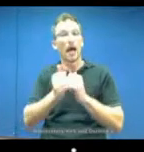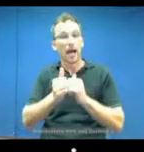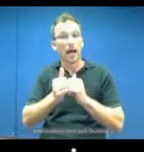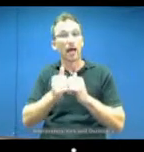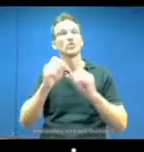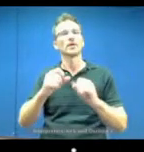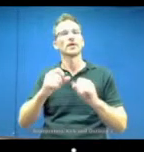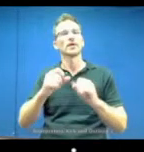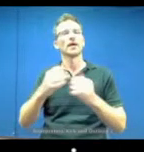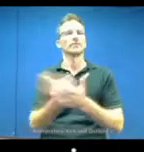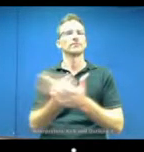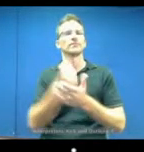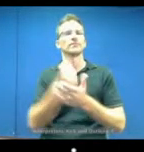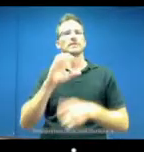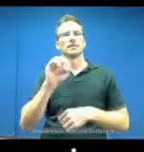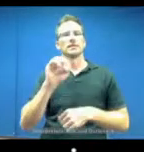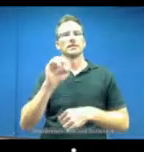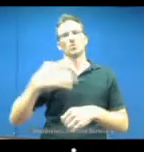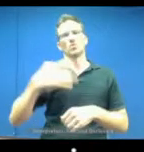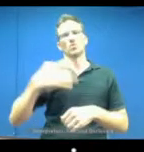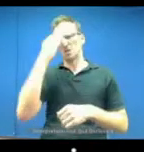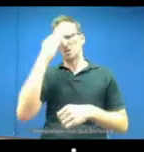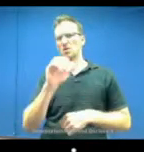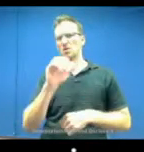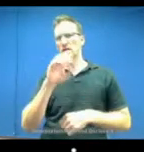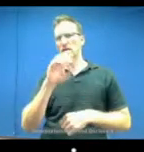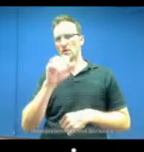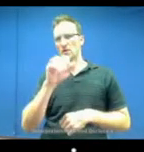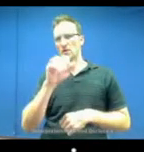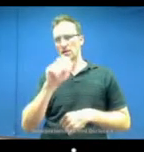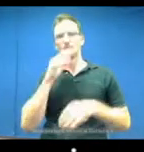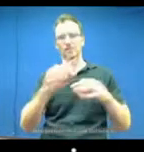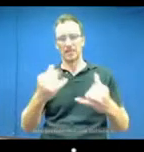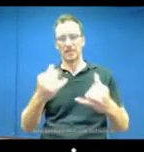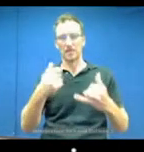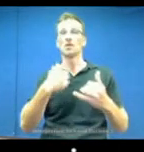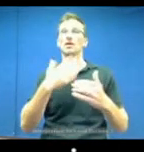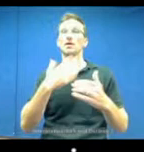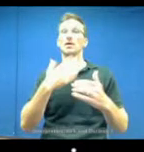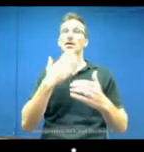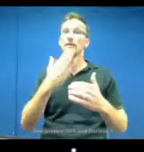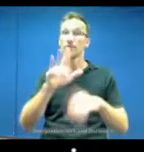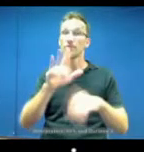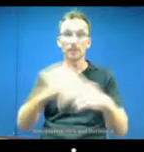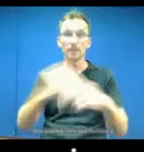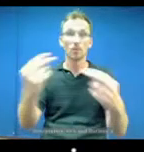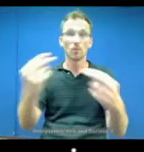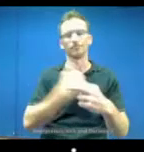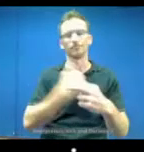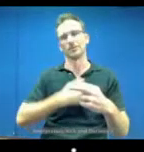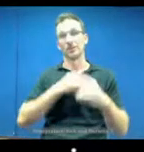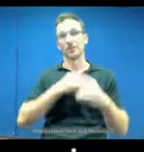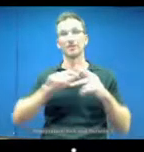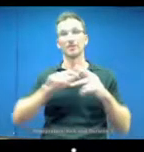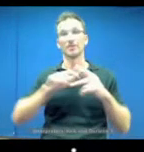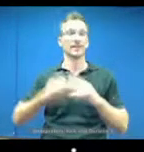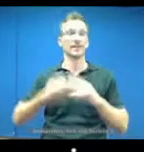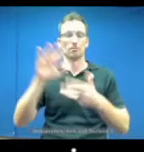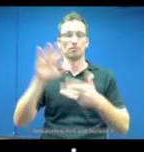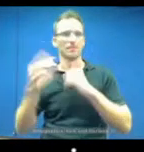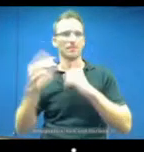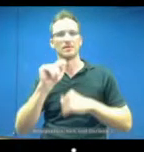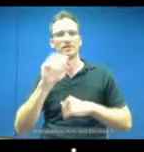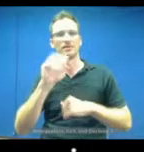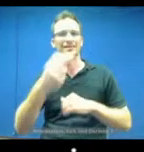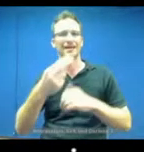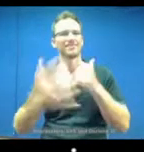just like to say thank you for your time. I apologize for the technical difficulties, but glad it was the fourth one and not